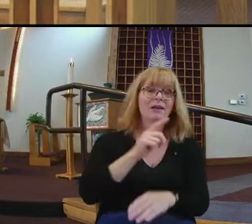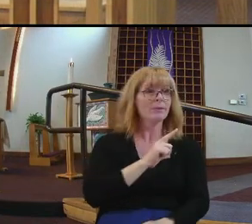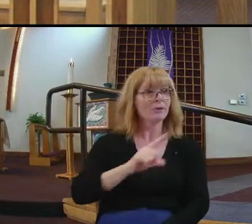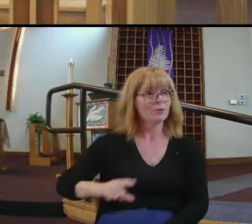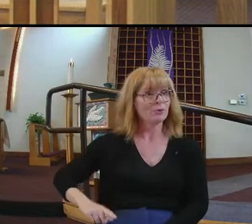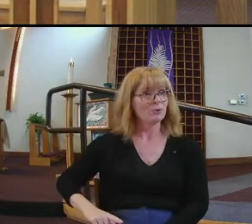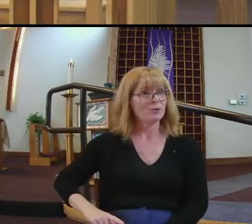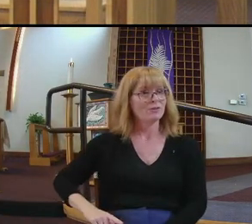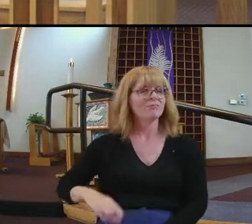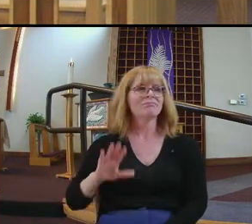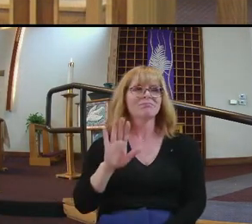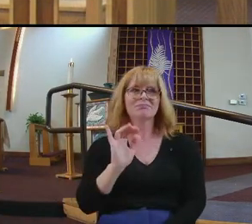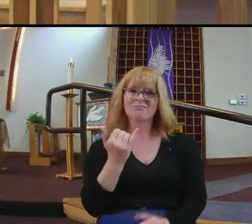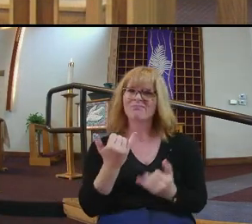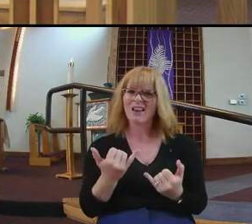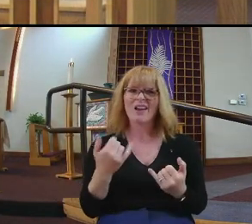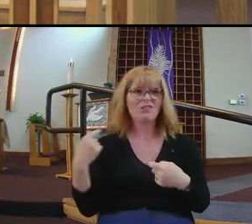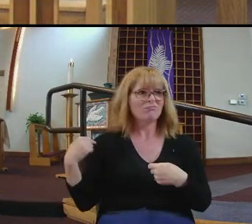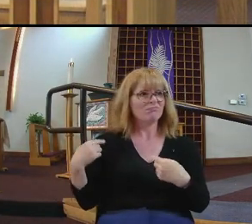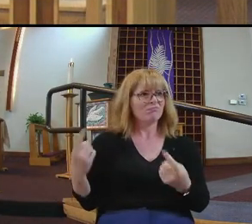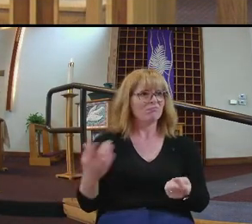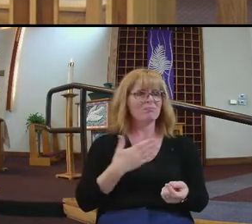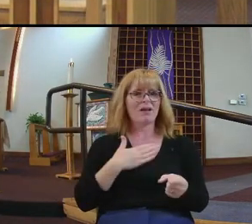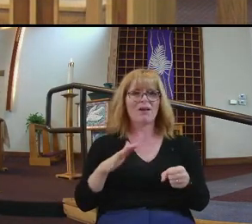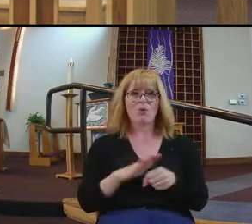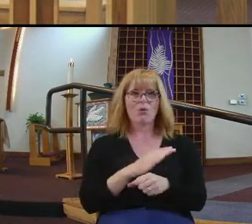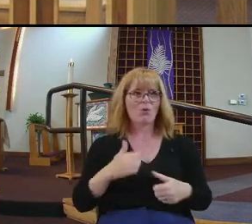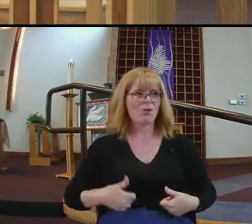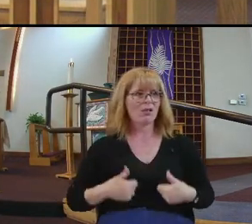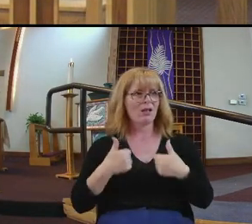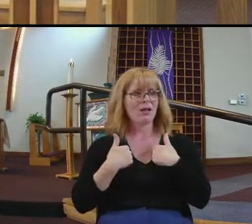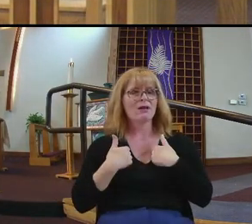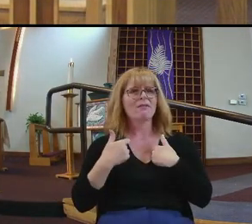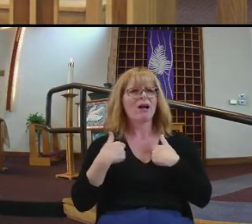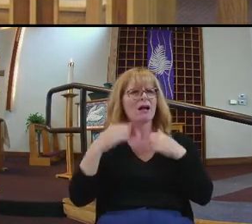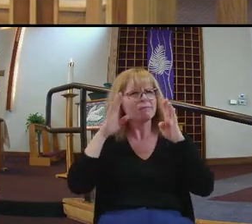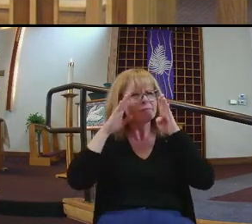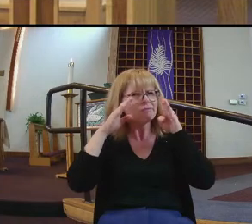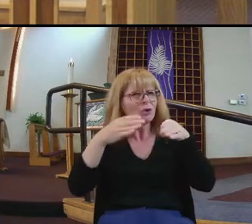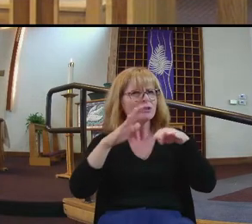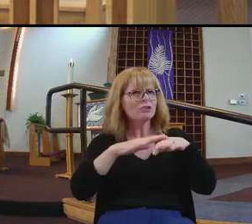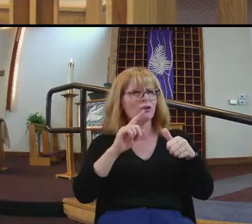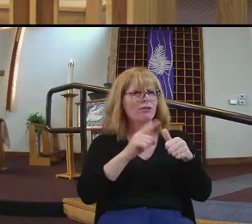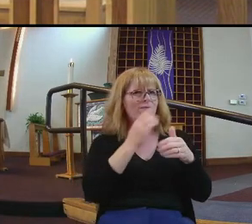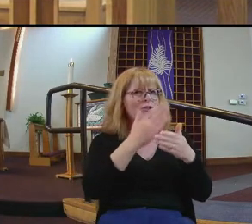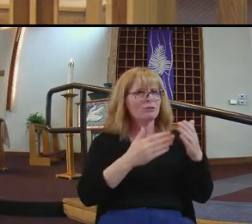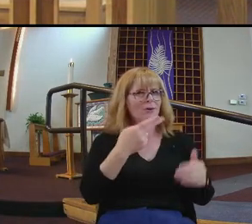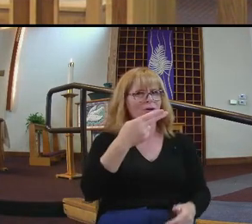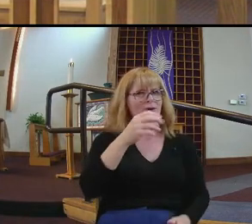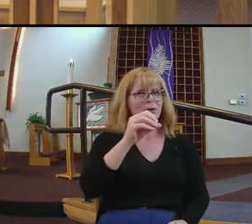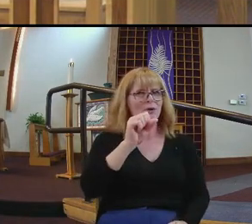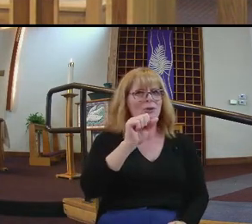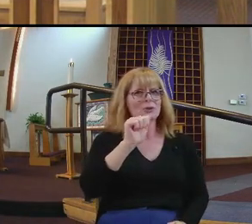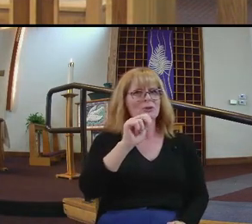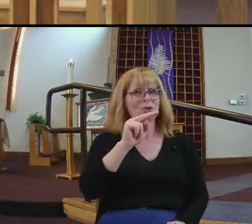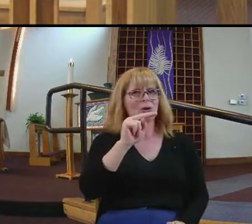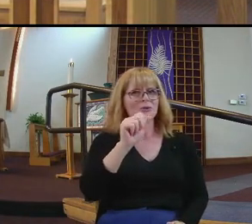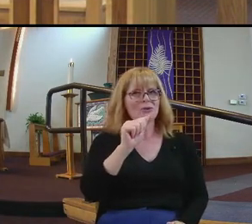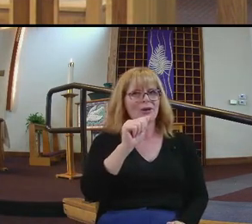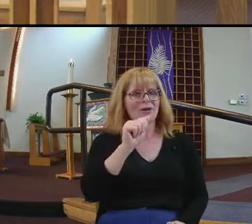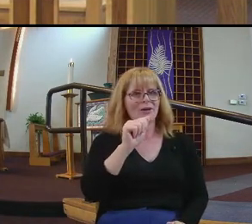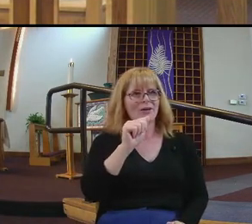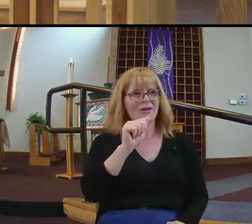Now, I have focused all my life on that Hosanna part, the fun part of raving